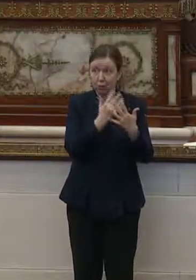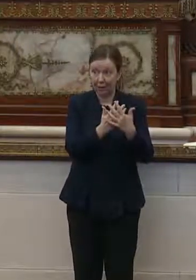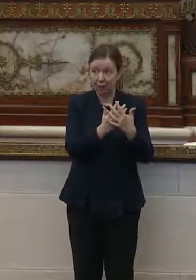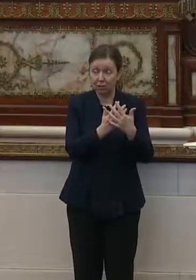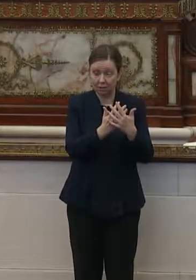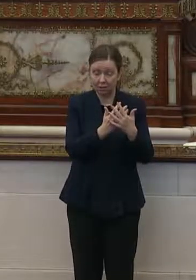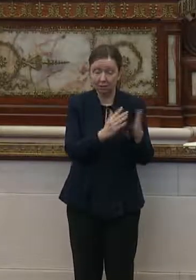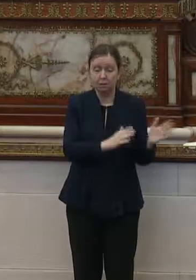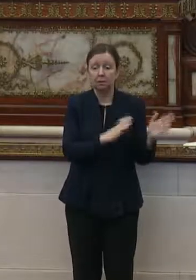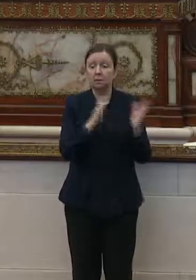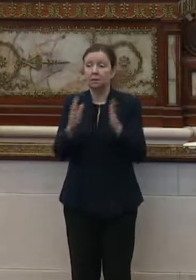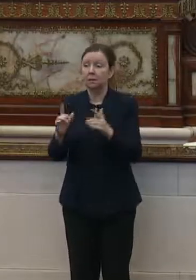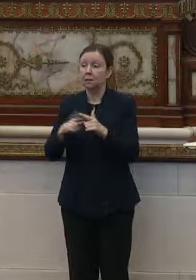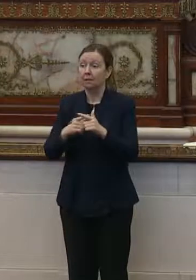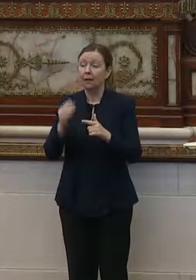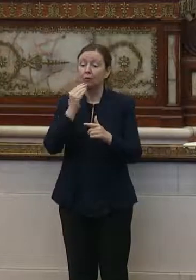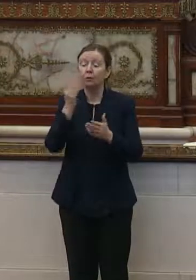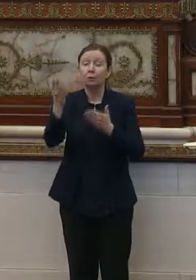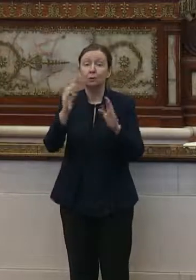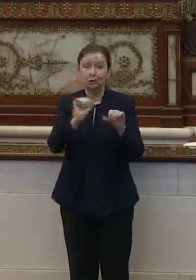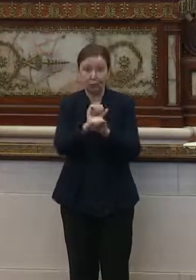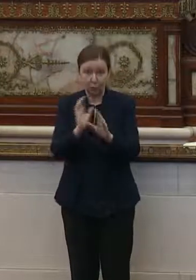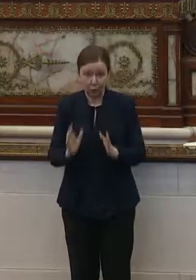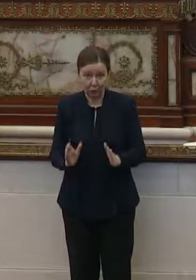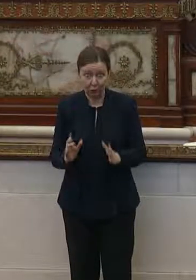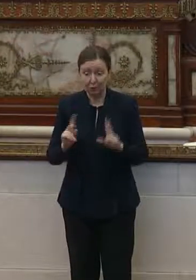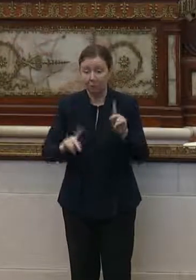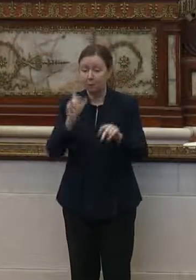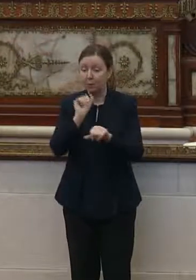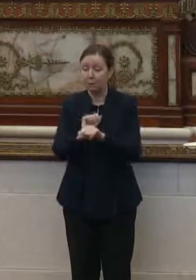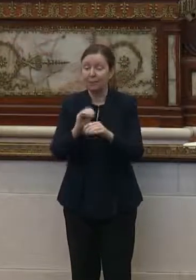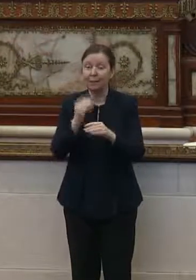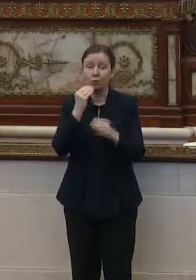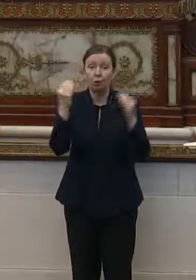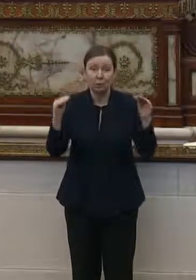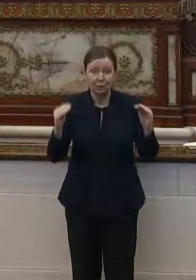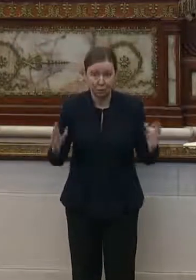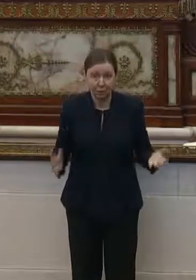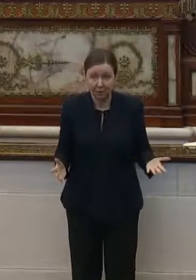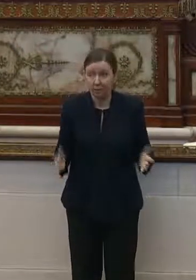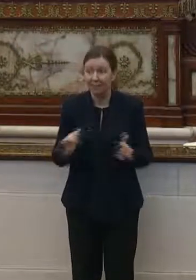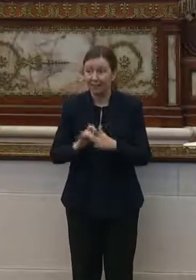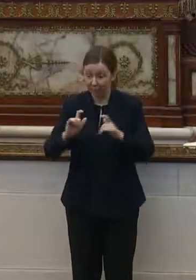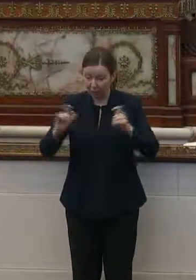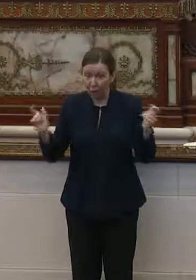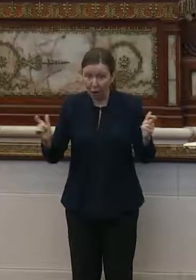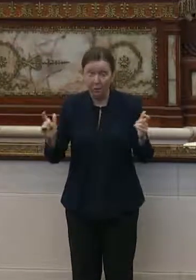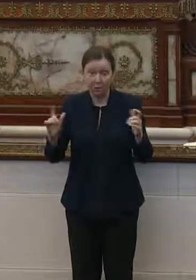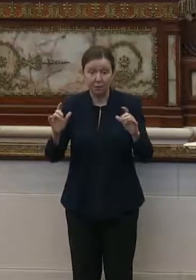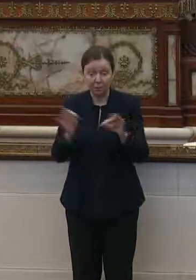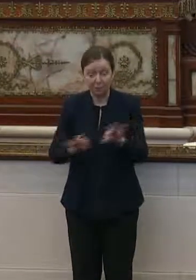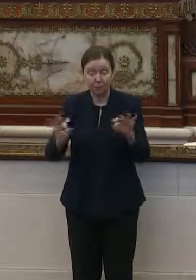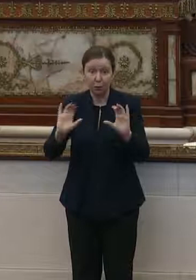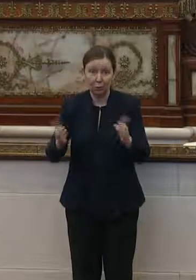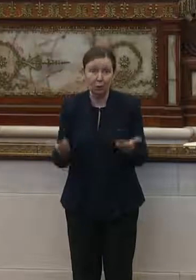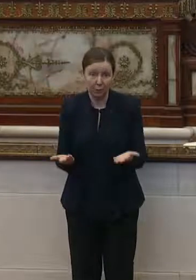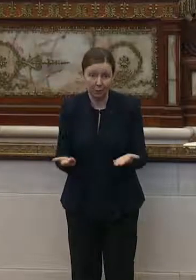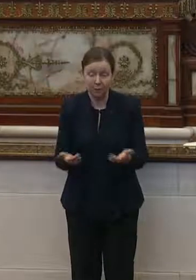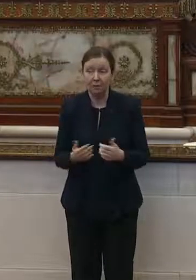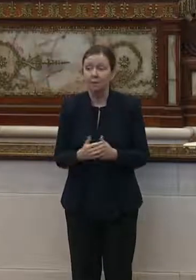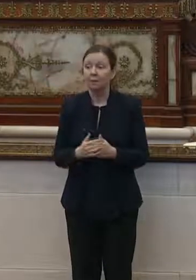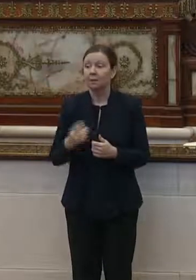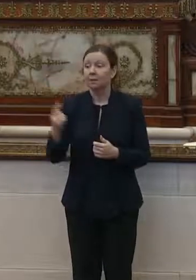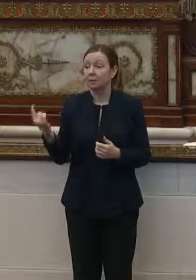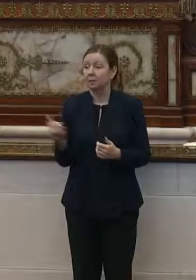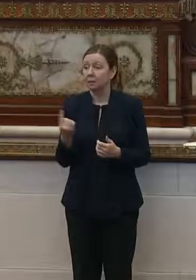Corrections. Then there's a group of food service workers, people who work in grocery stores. That is a very large and very important group as well.